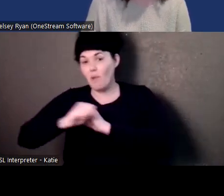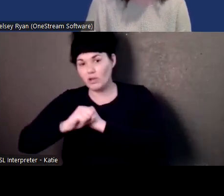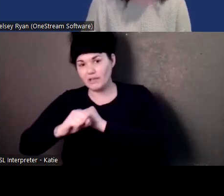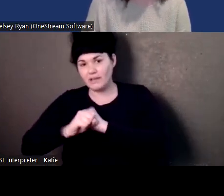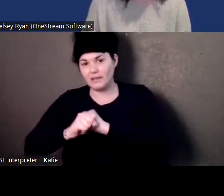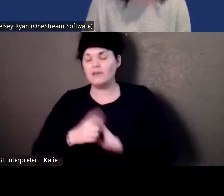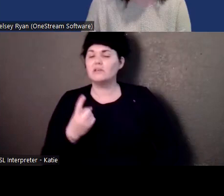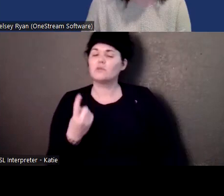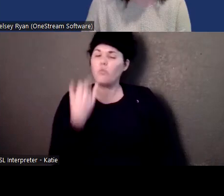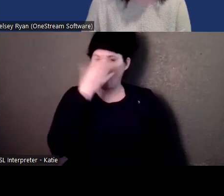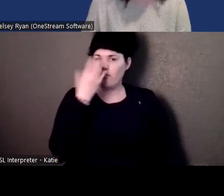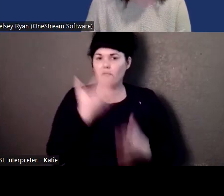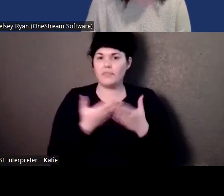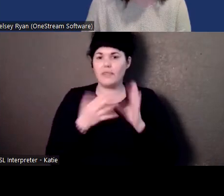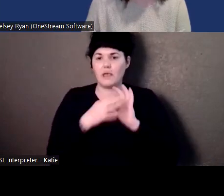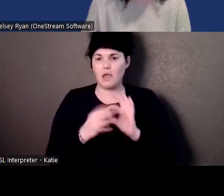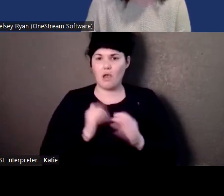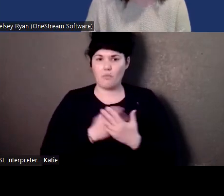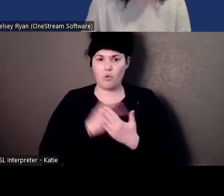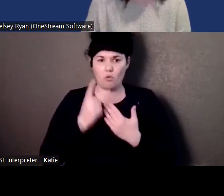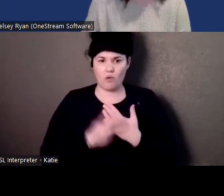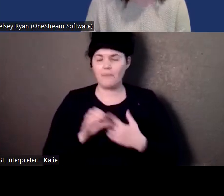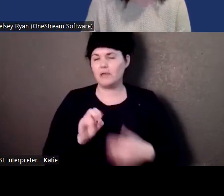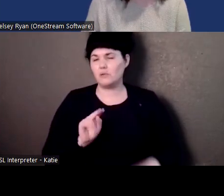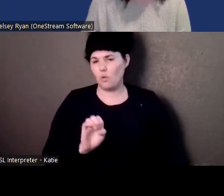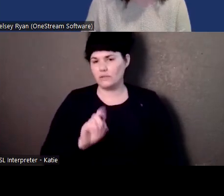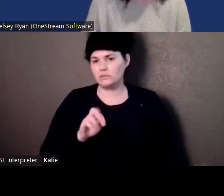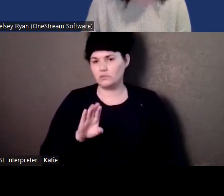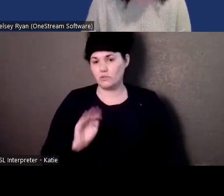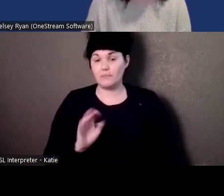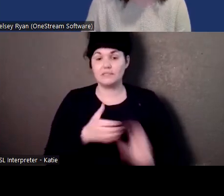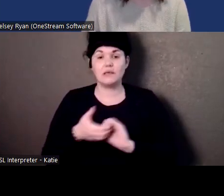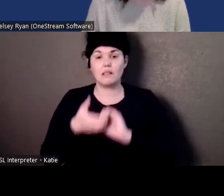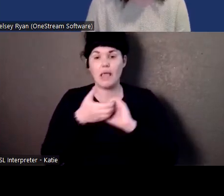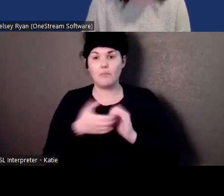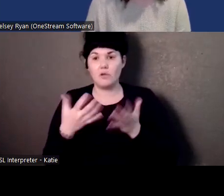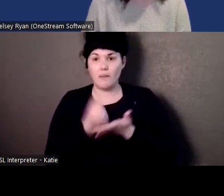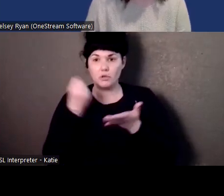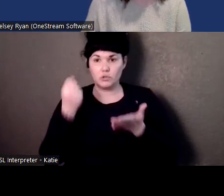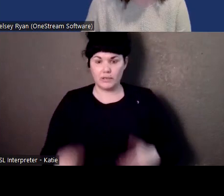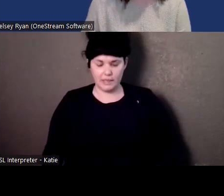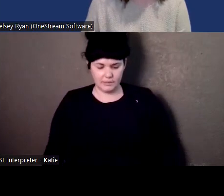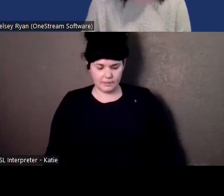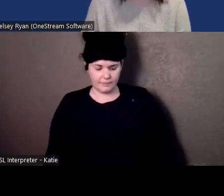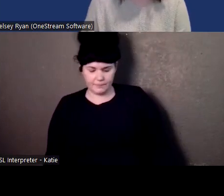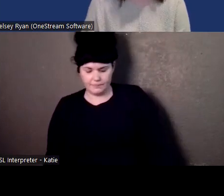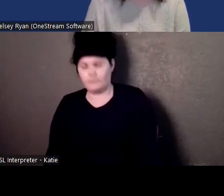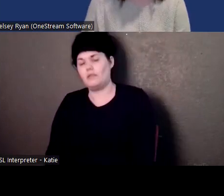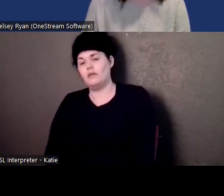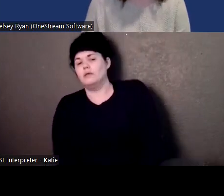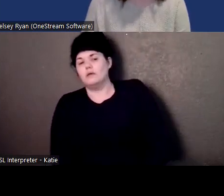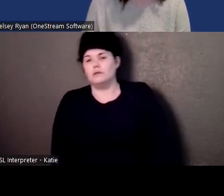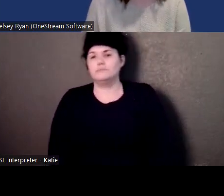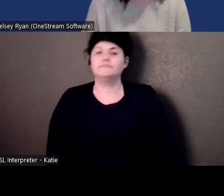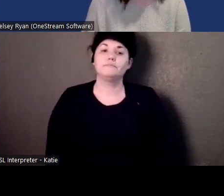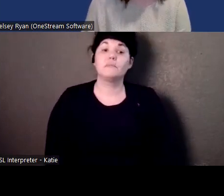program, but let alone OneStream, is the collaborative opportunity. So just because you start in one department doesn't mean that's your